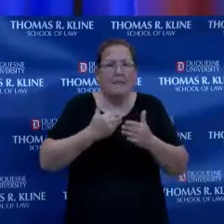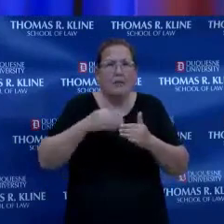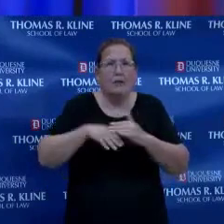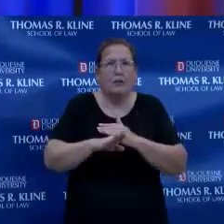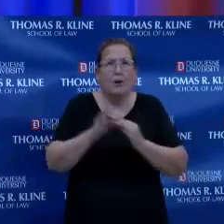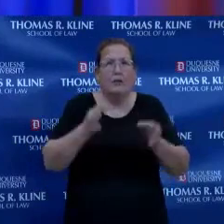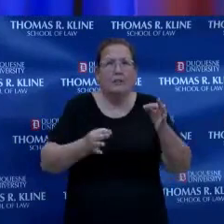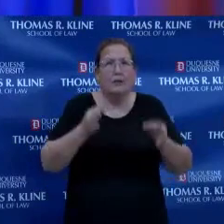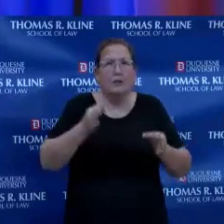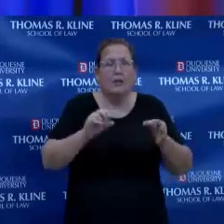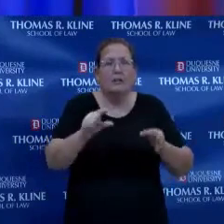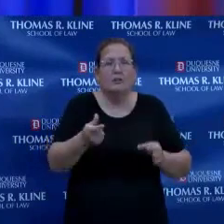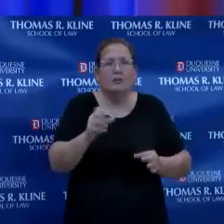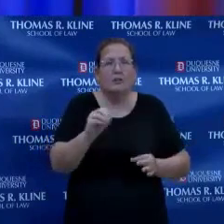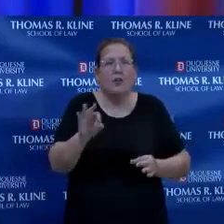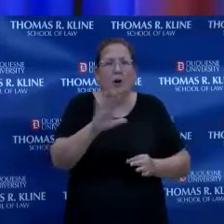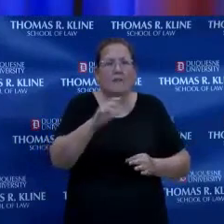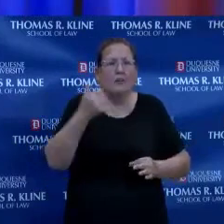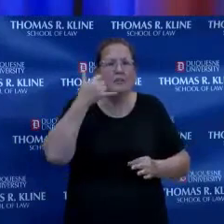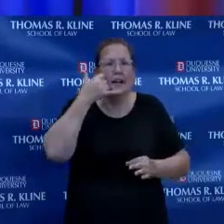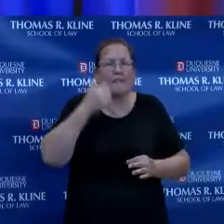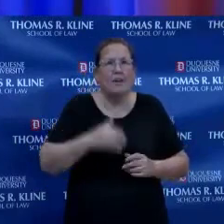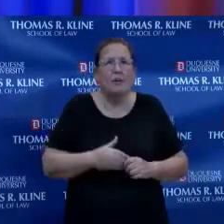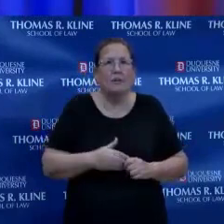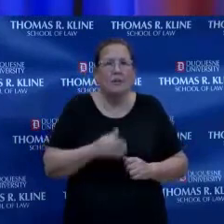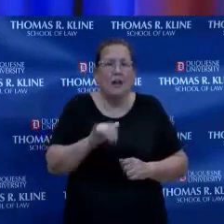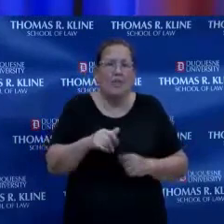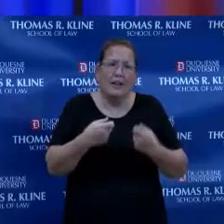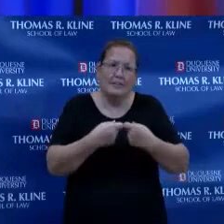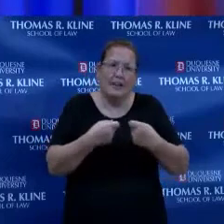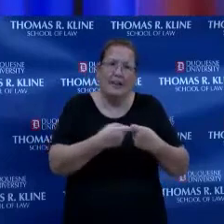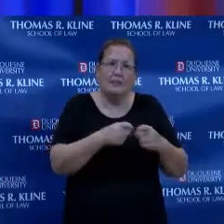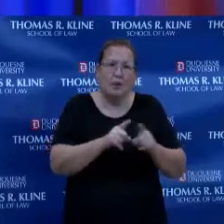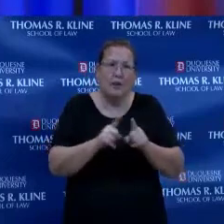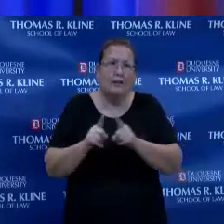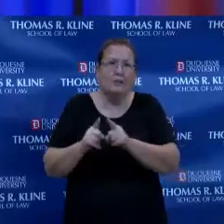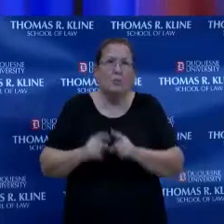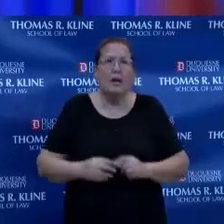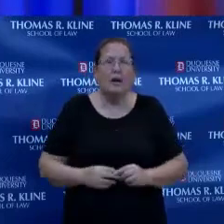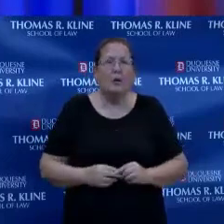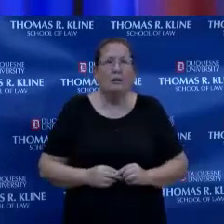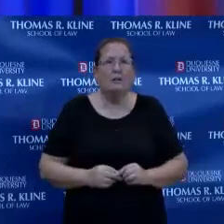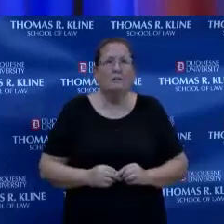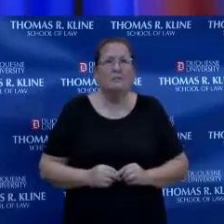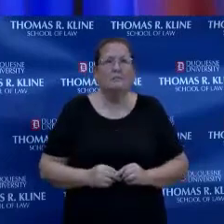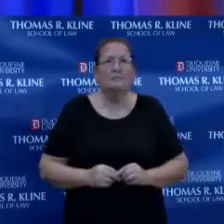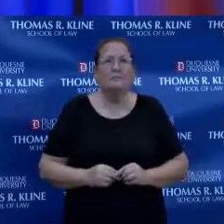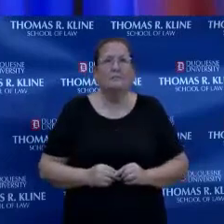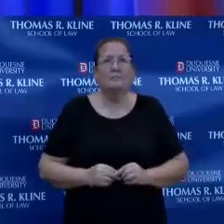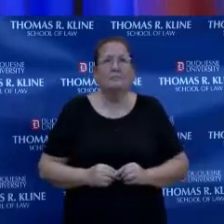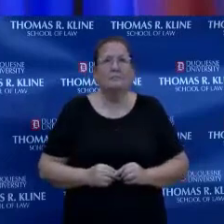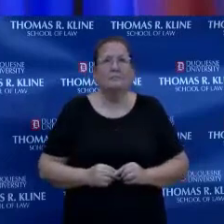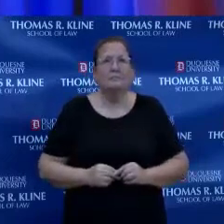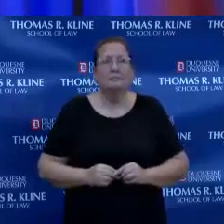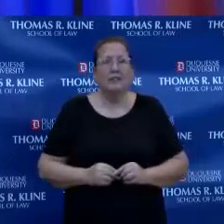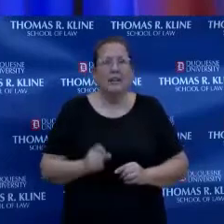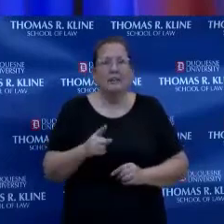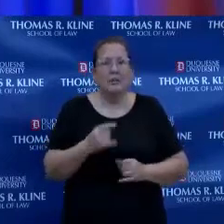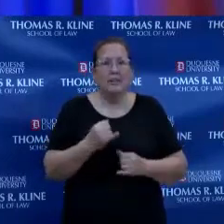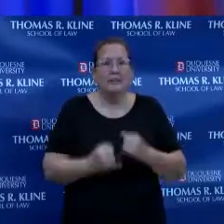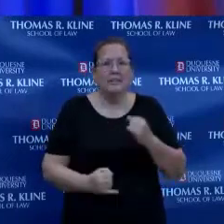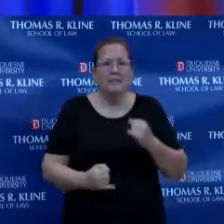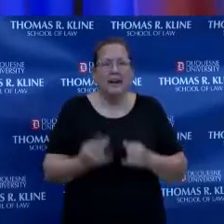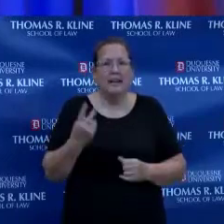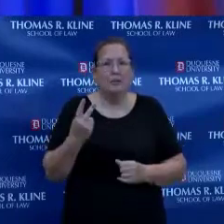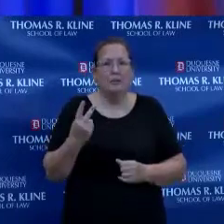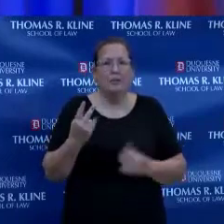to turn off your cell phone. That's electronic as well. Okay, and then that brings me to the final two, which kind of